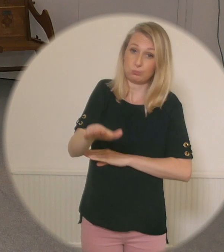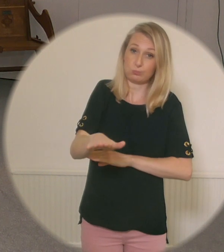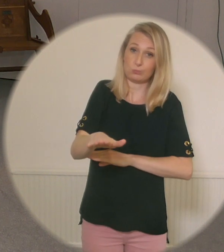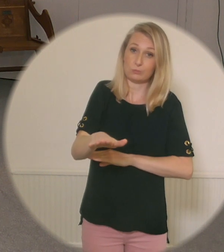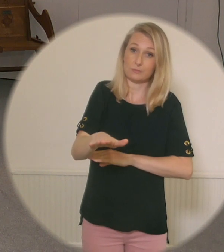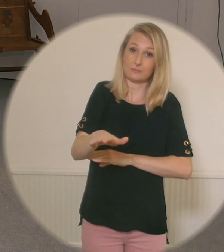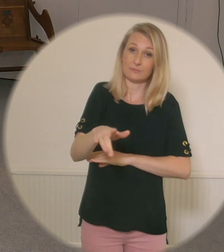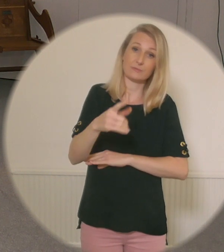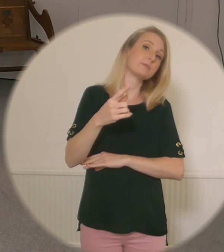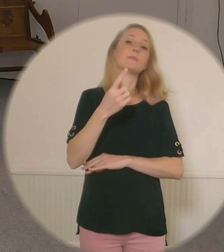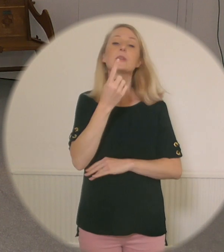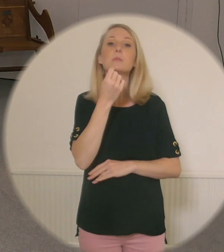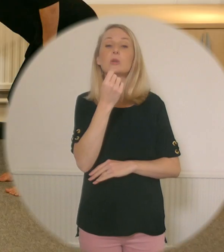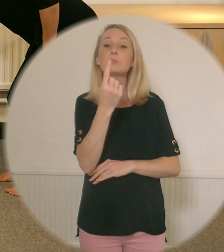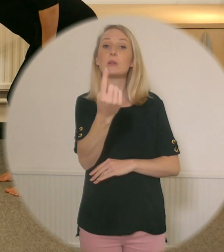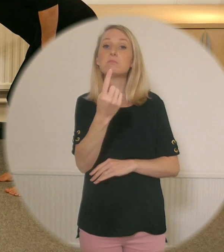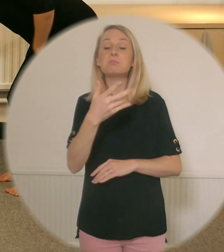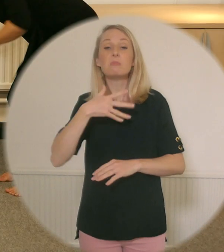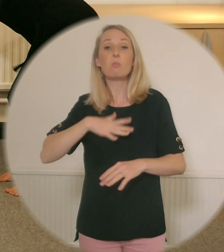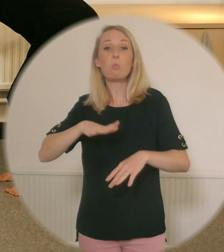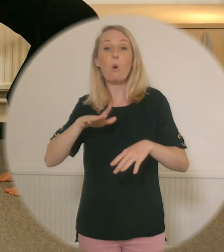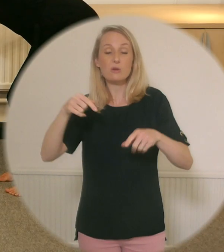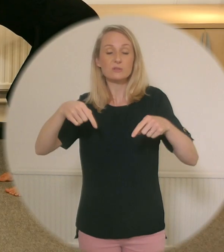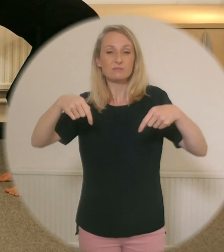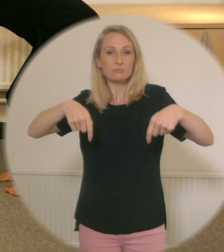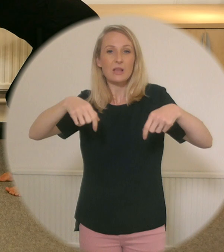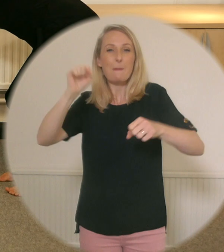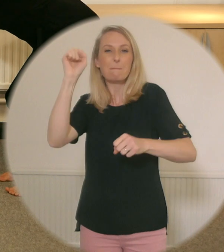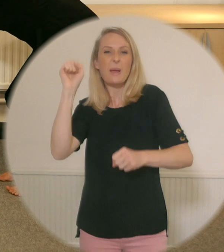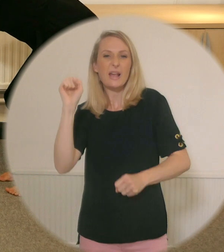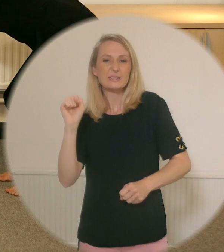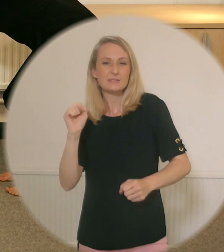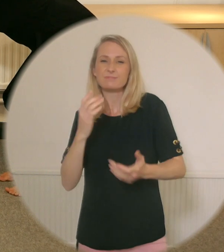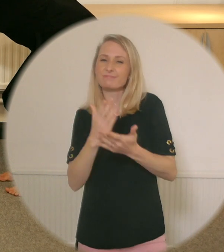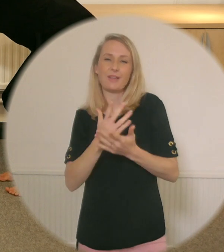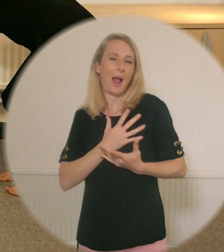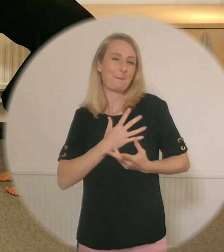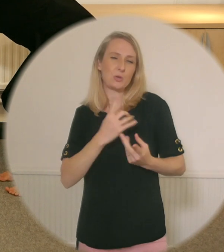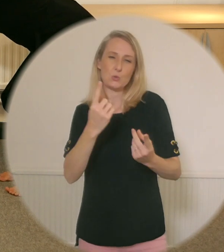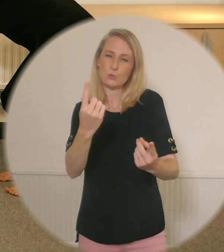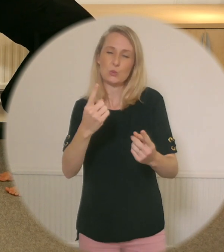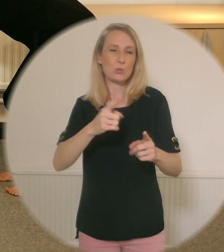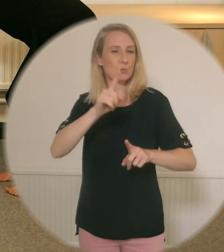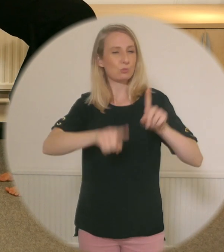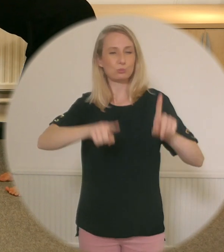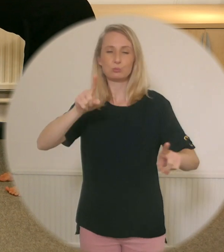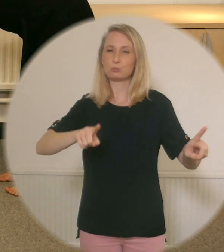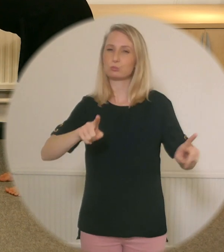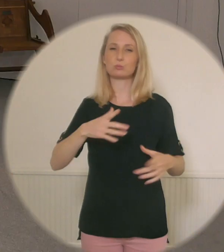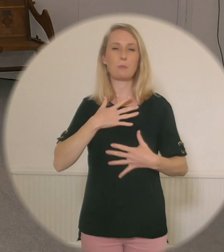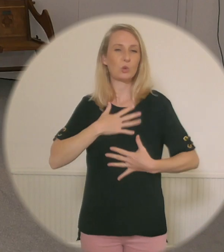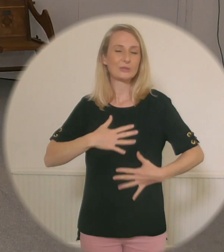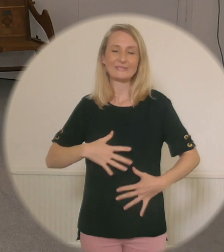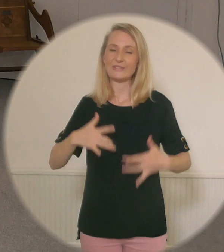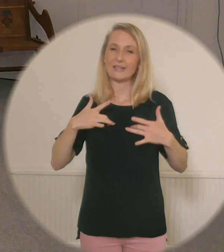might choose to have a little bend in your knees here. That might feel better for your body. And so I'm going to straighten my